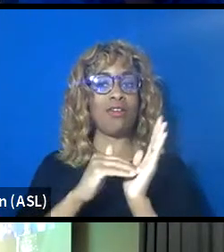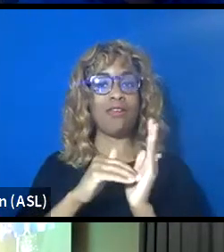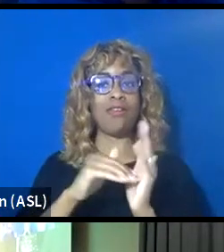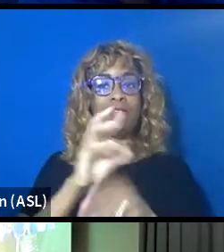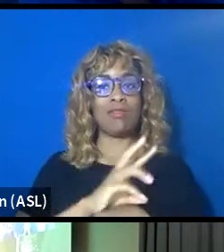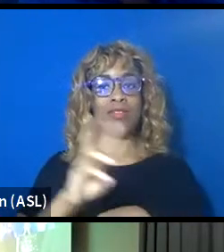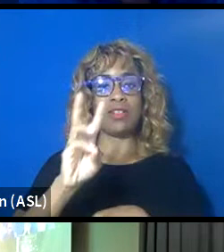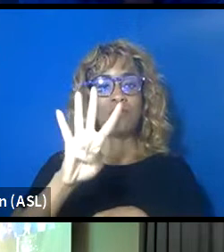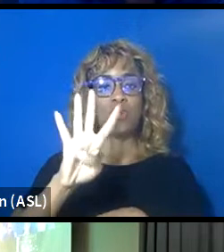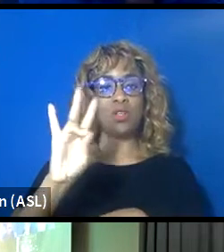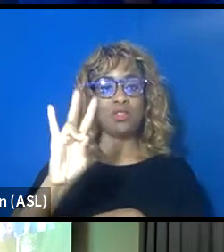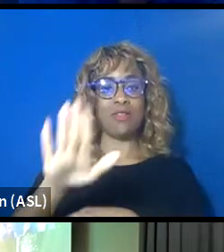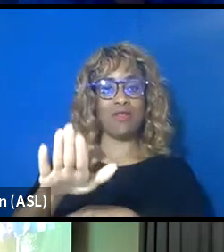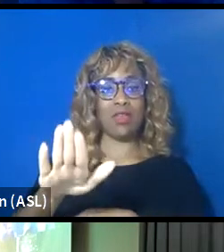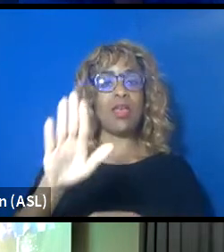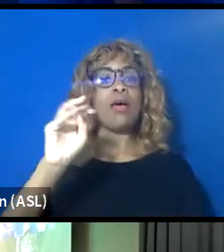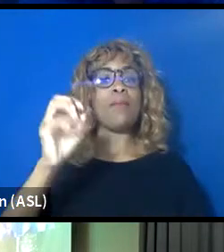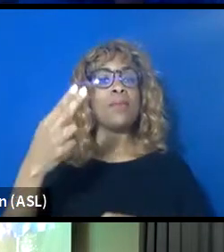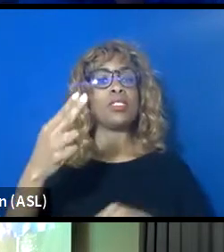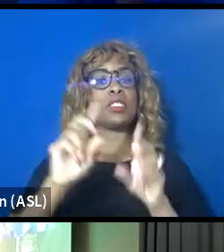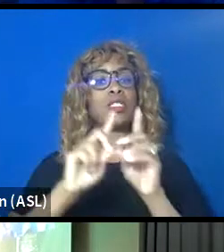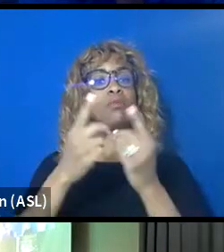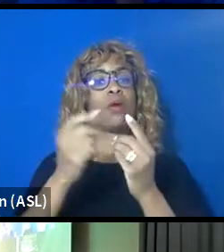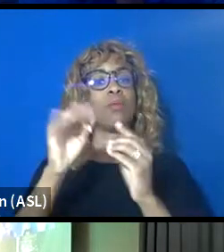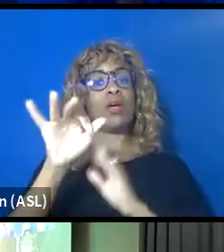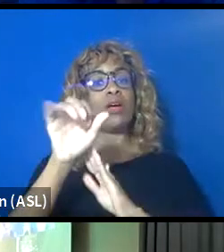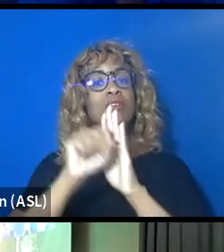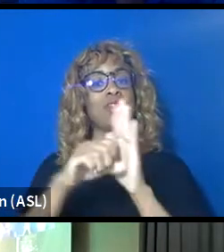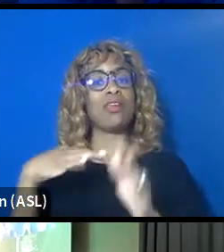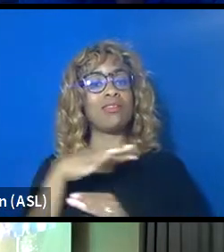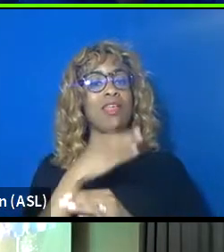Michigan Department of State staff call the roll, please?